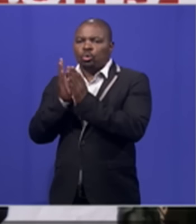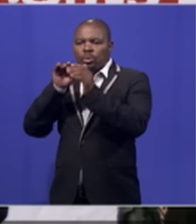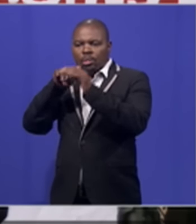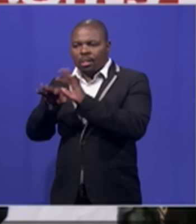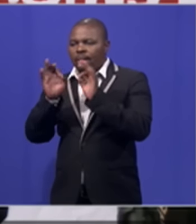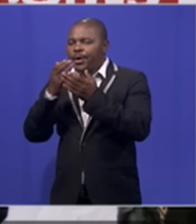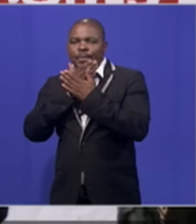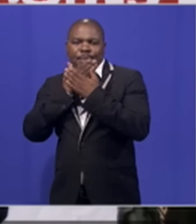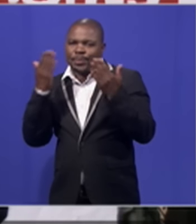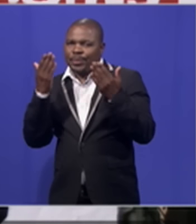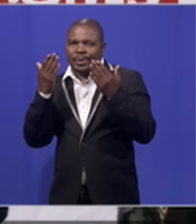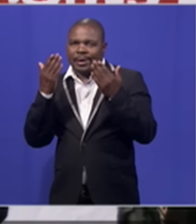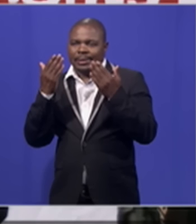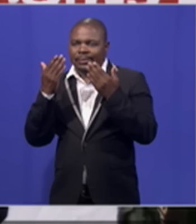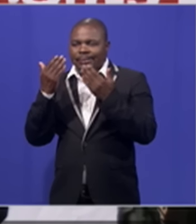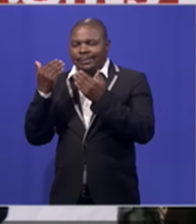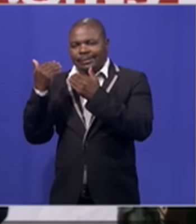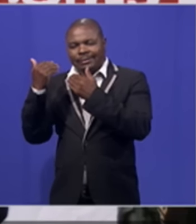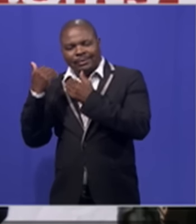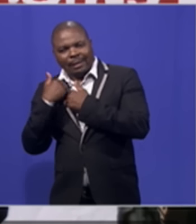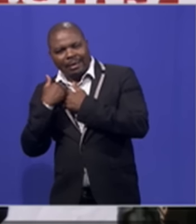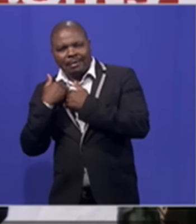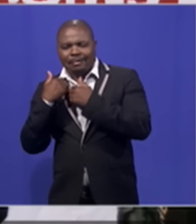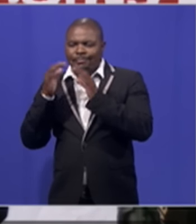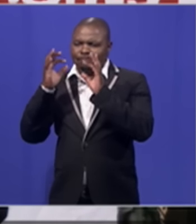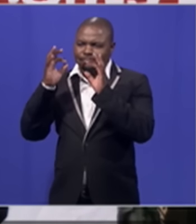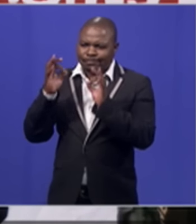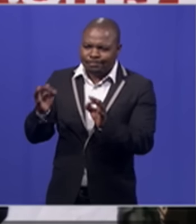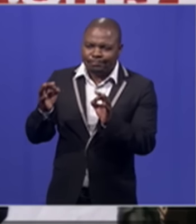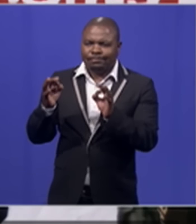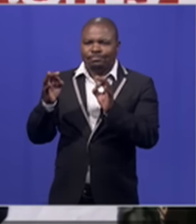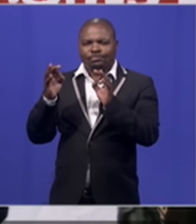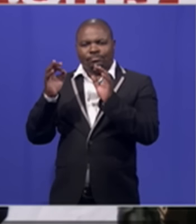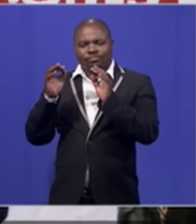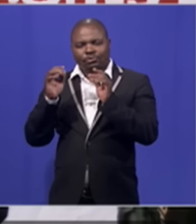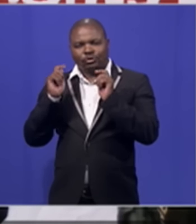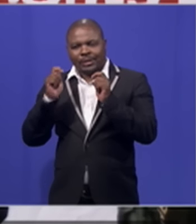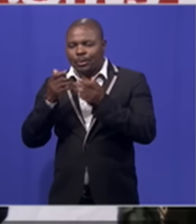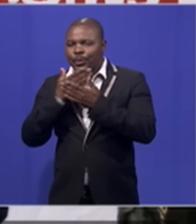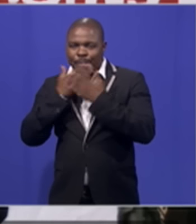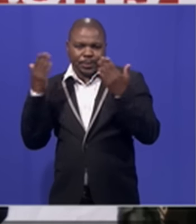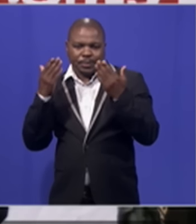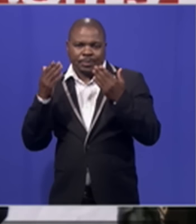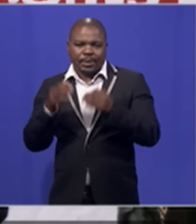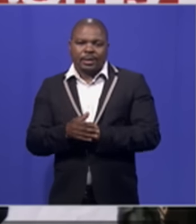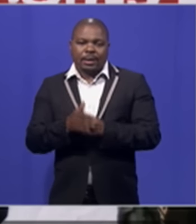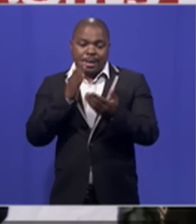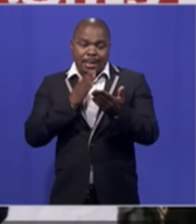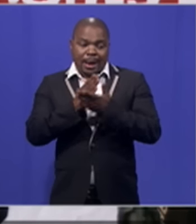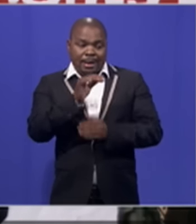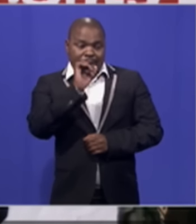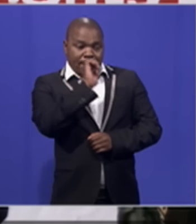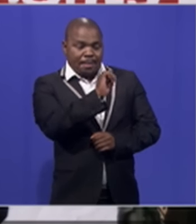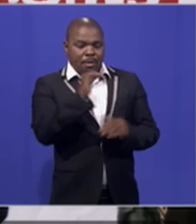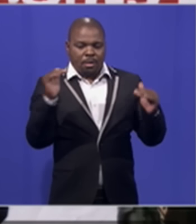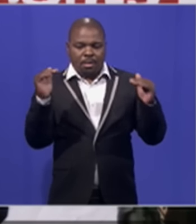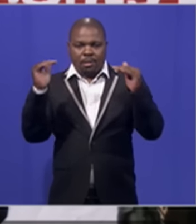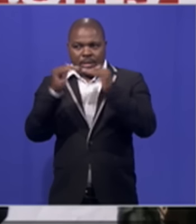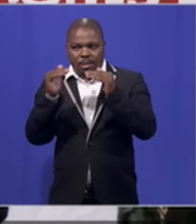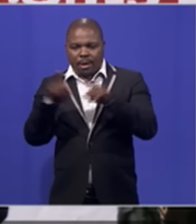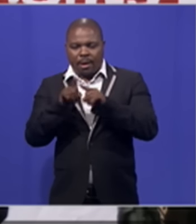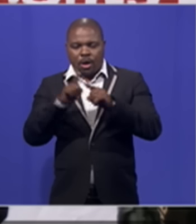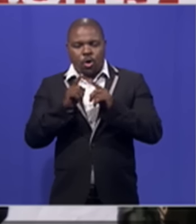schooling in a safe, reliable, and consistent manner. The rise to equality and